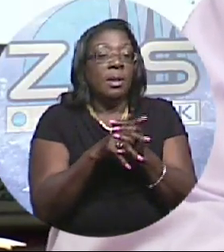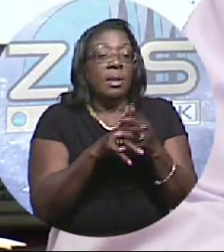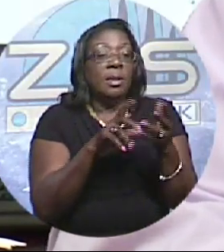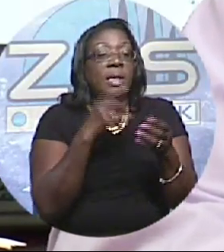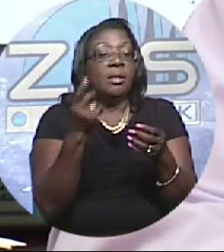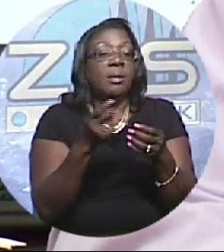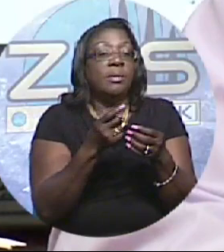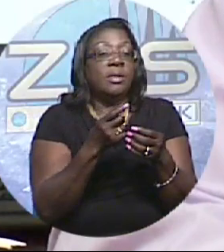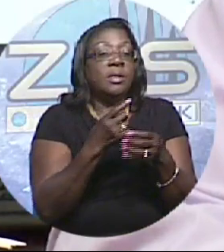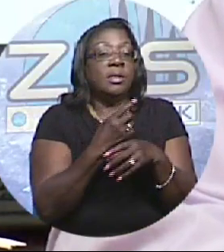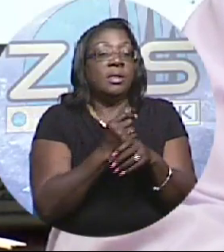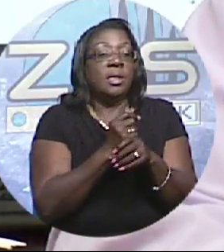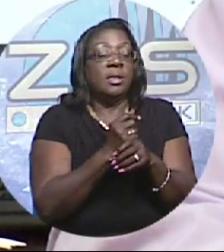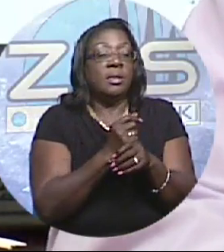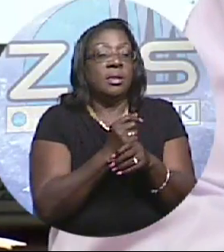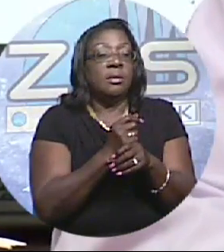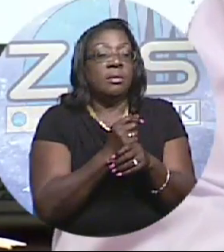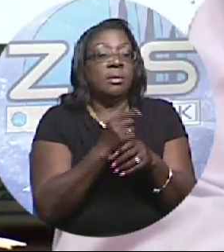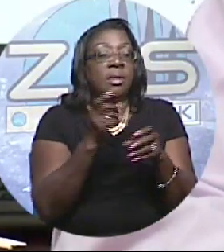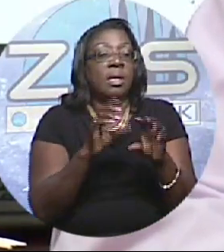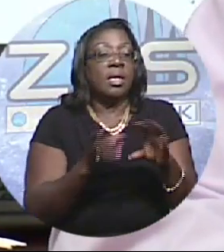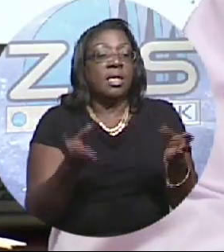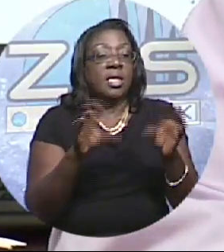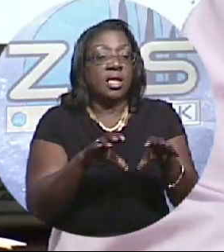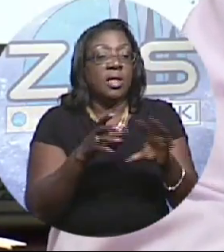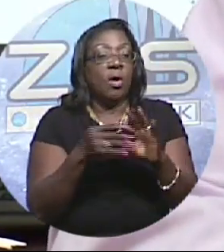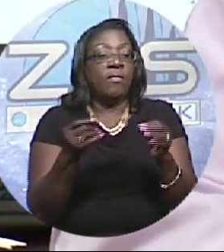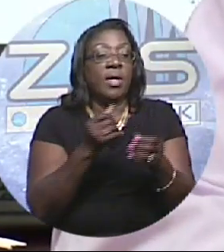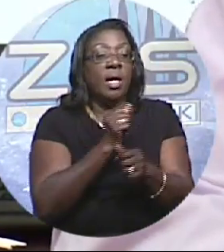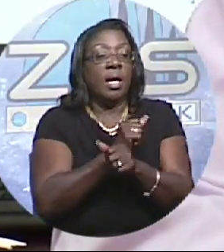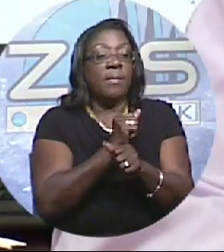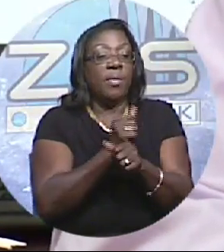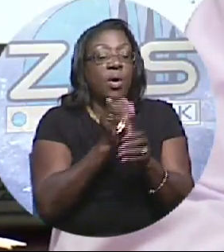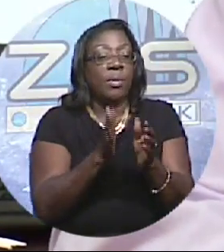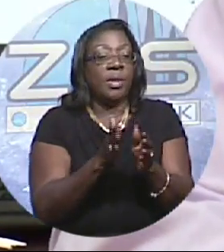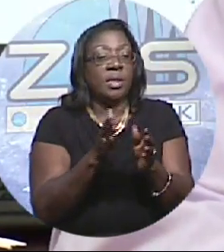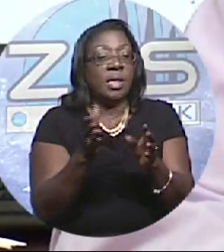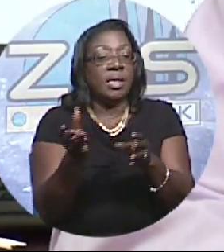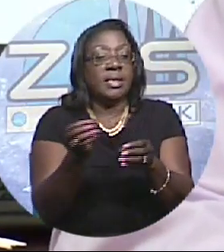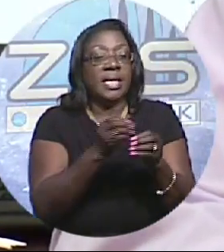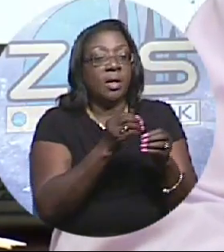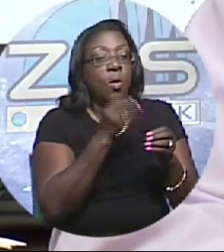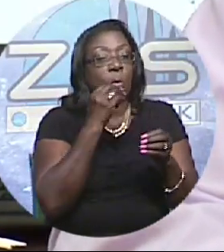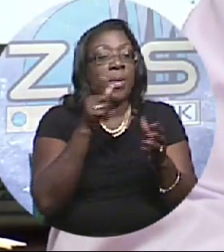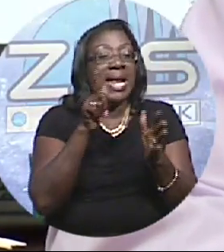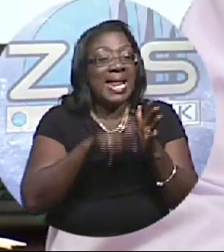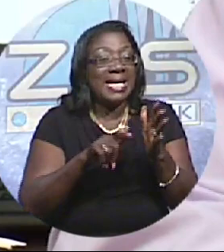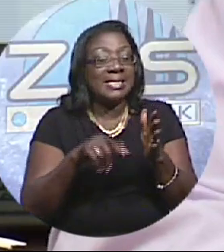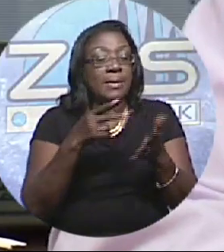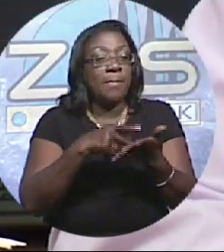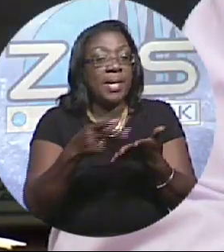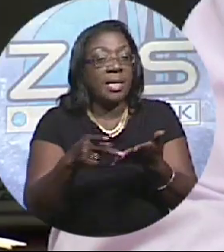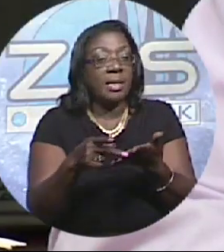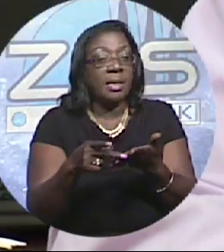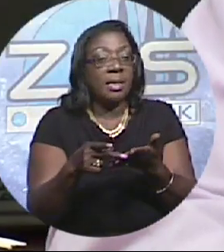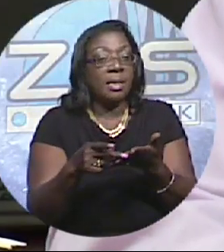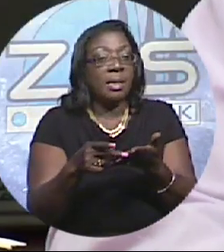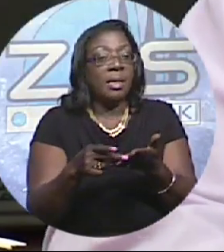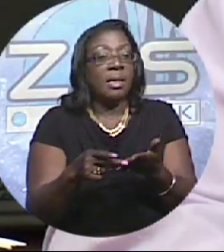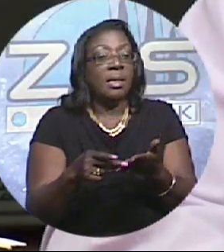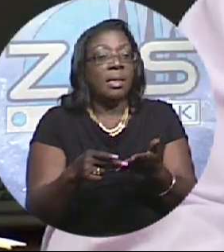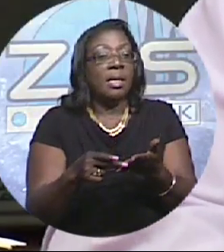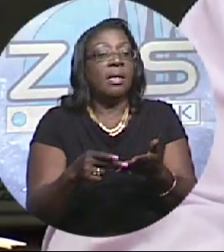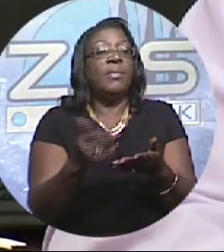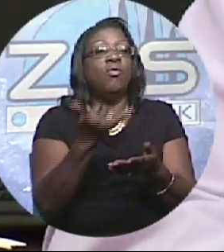of conditions of employment of this group of workers to cause them to take home less pay will be